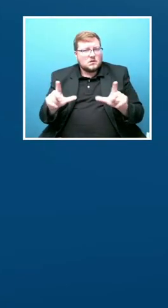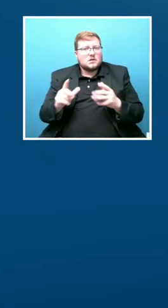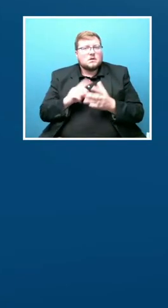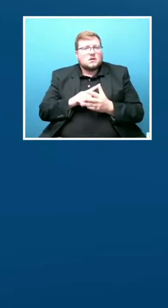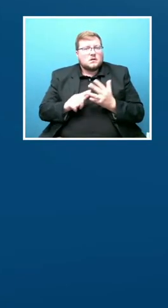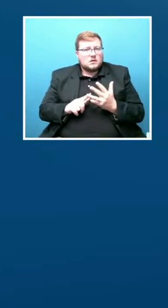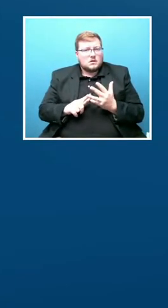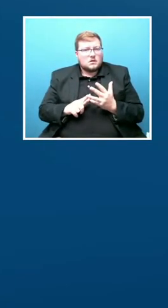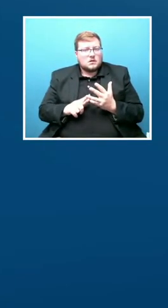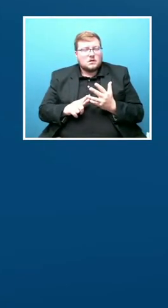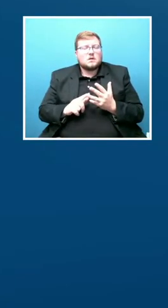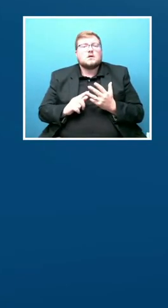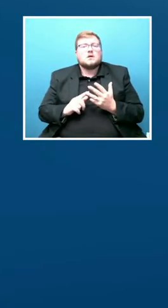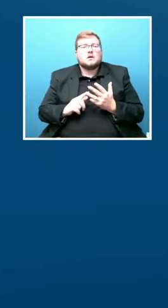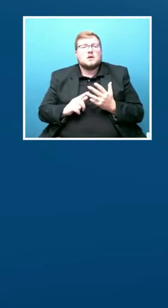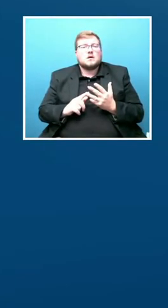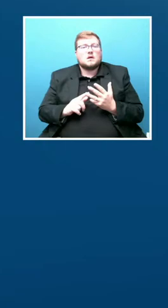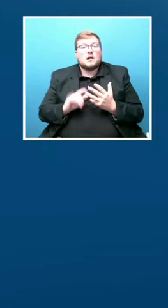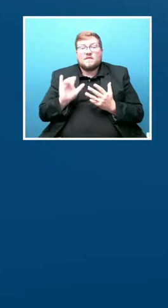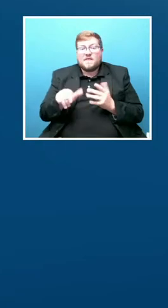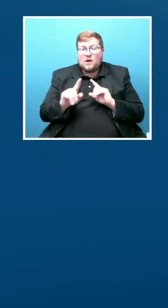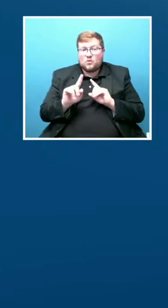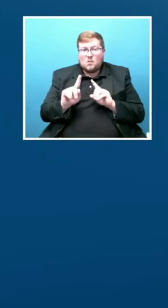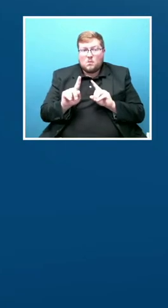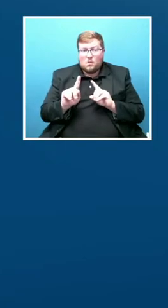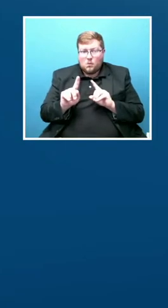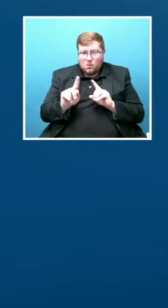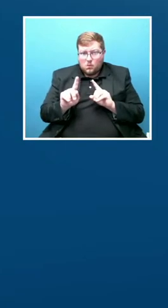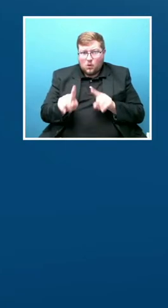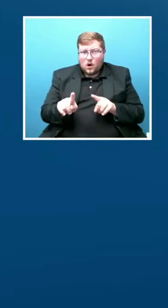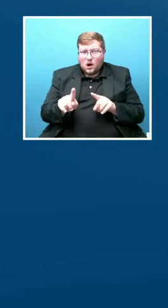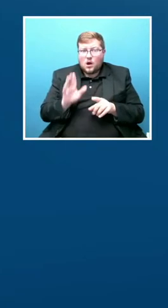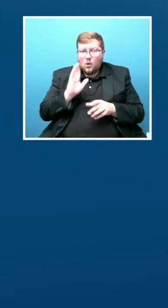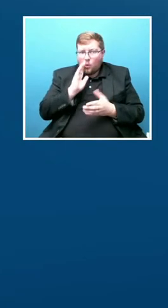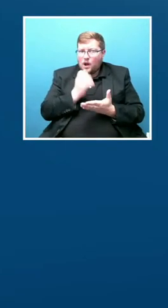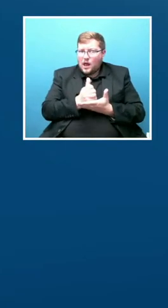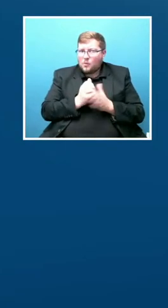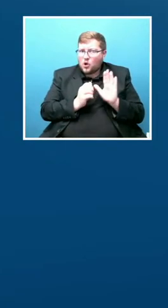cetera. Producing this report would definitely help bolster your